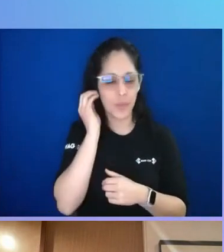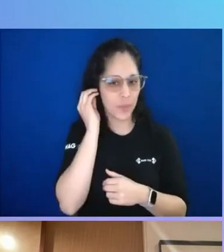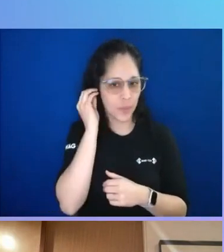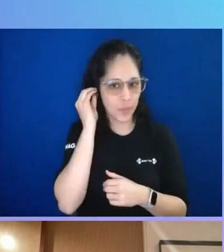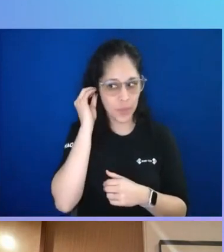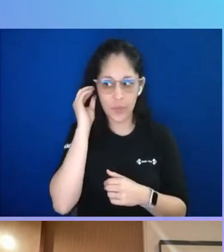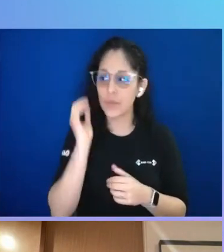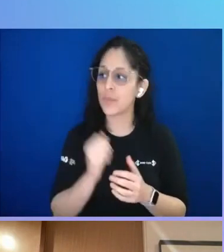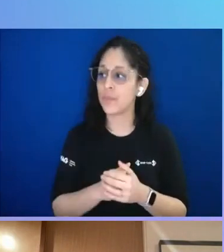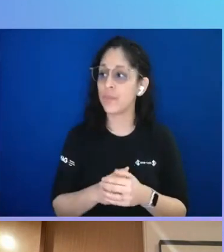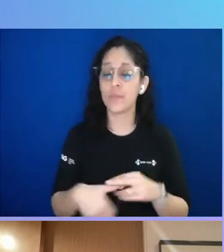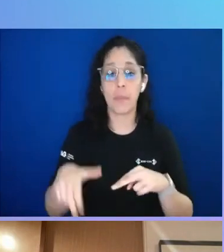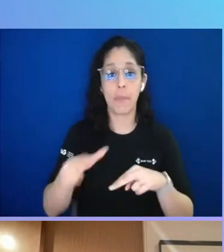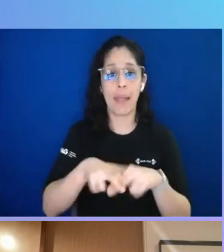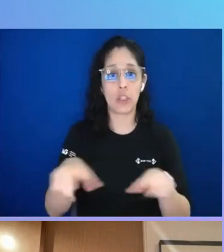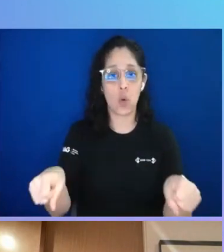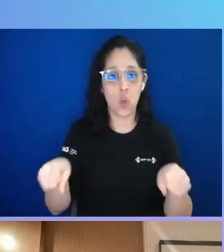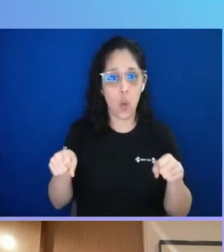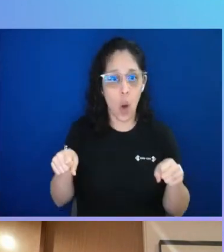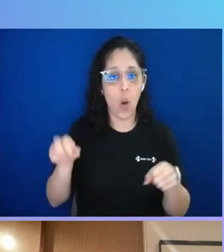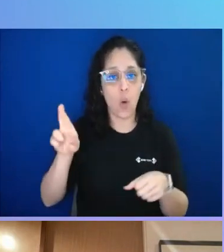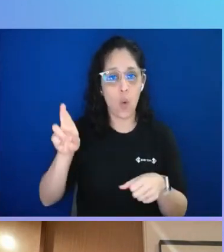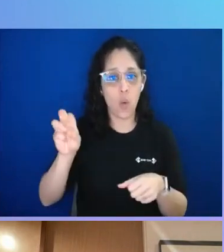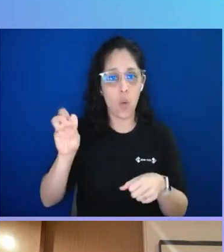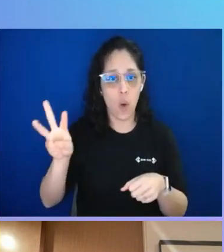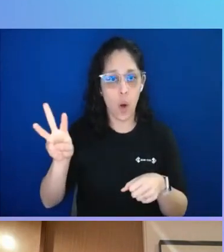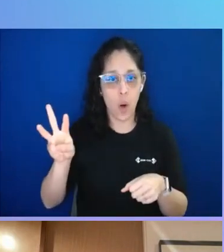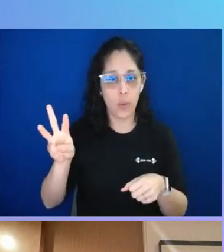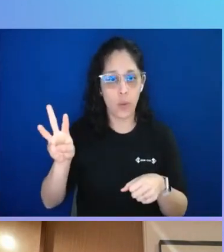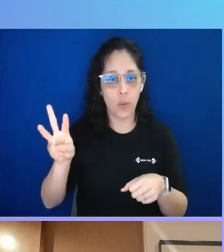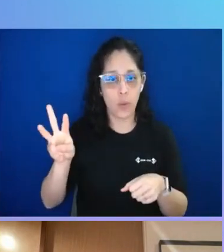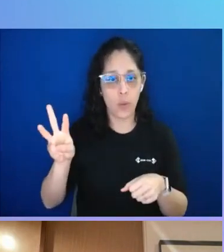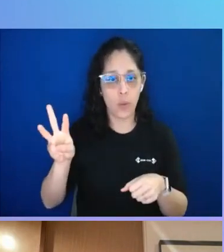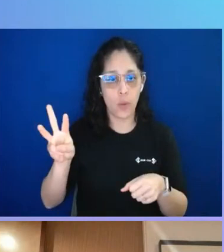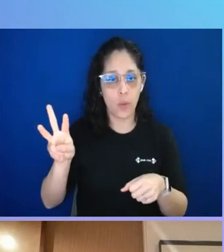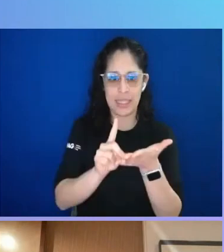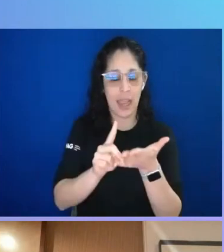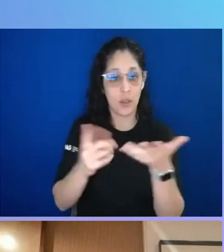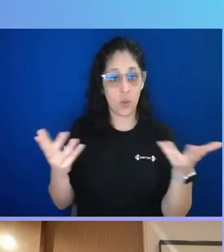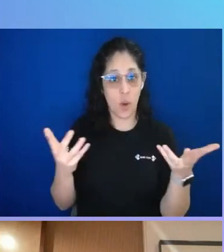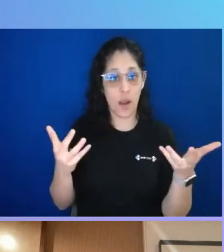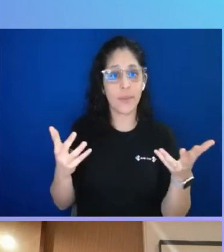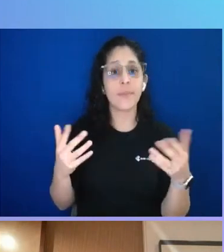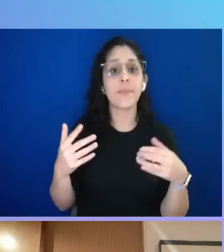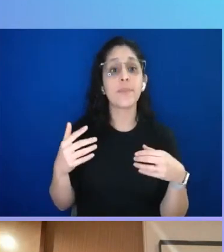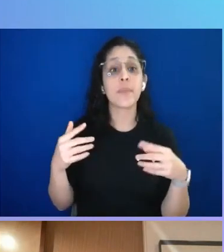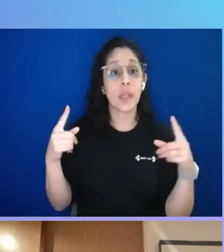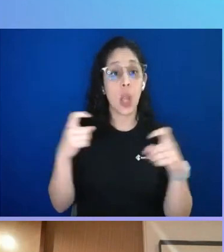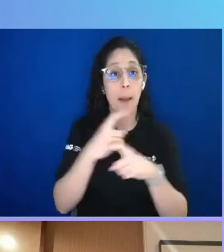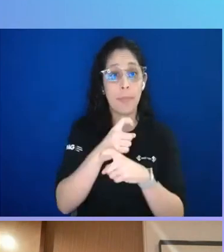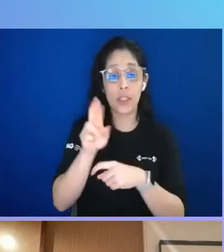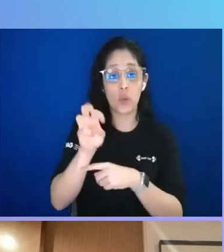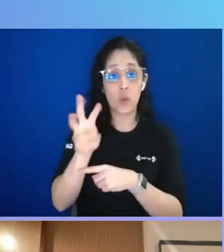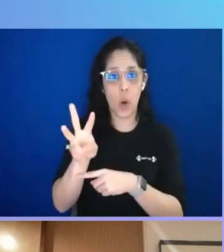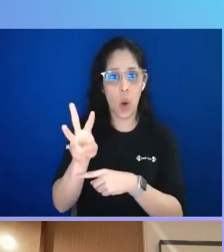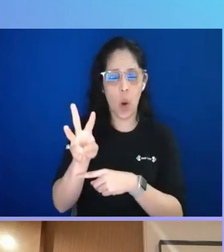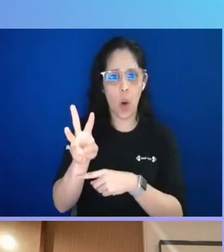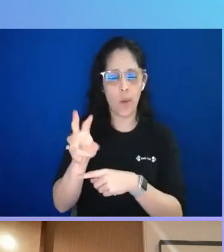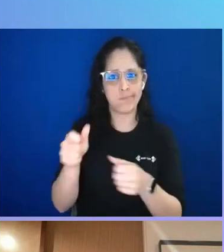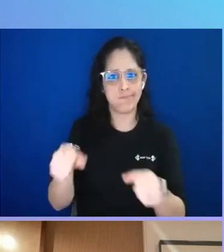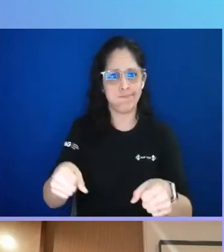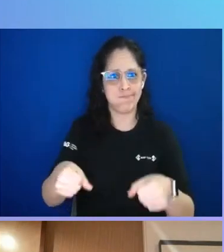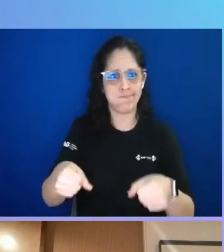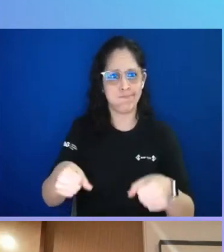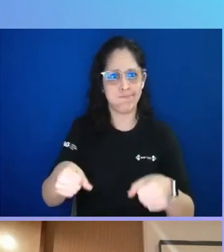The Peloton Row was designed to make the complex rowing sequence as easy as riding a bike. That's my last pun, I